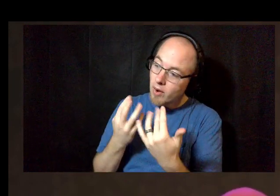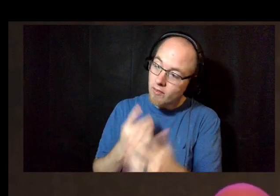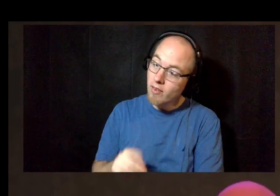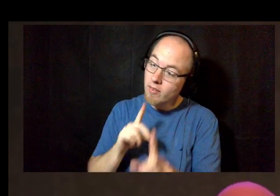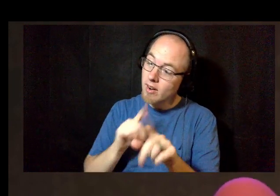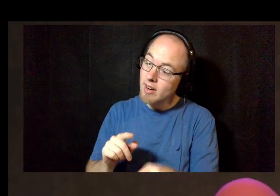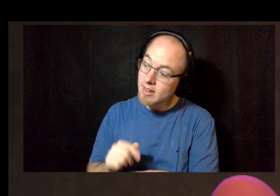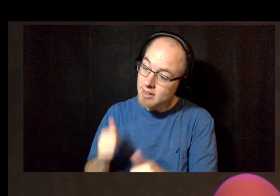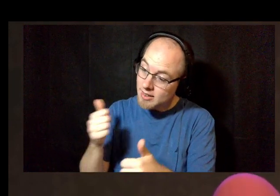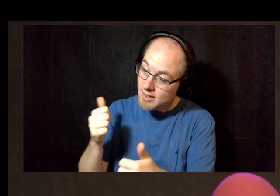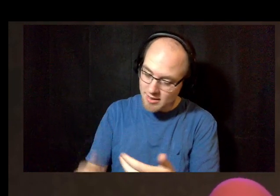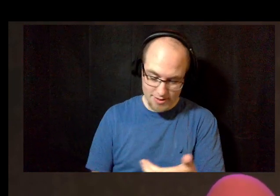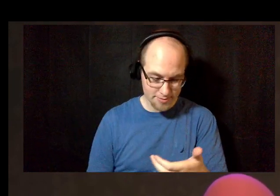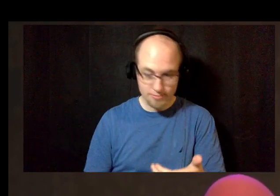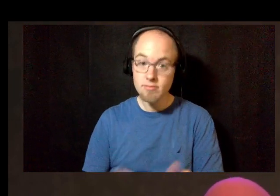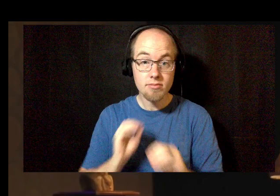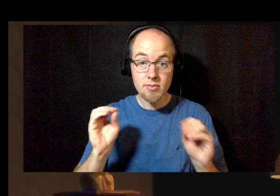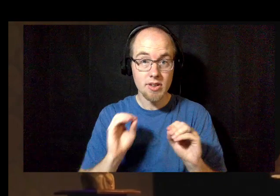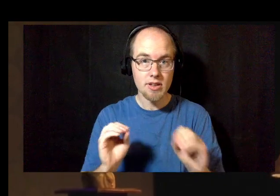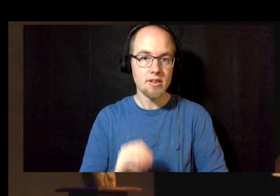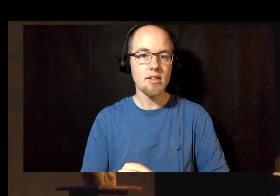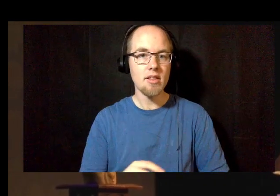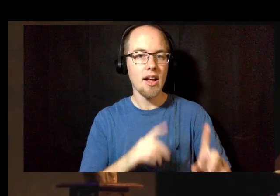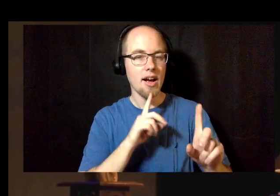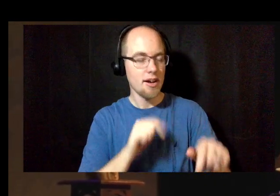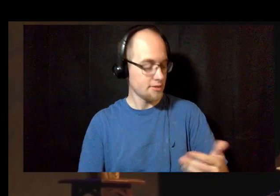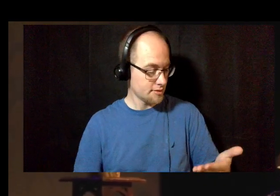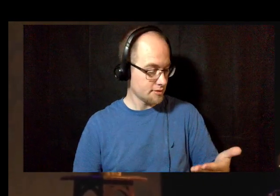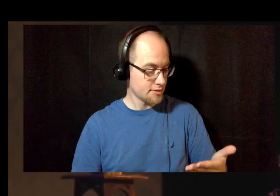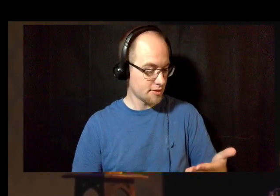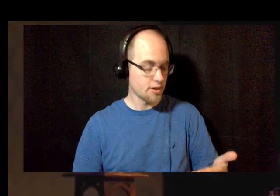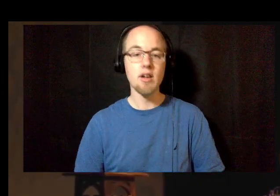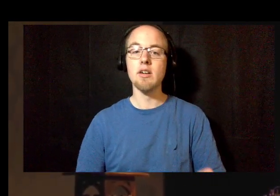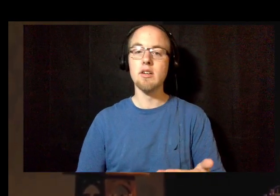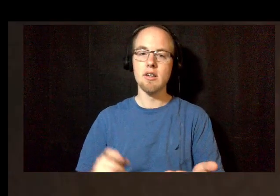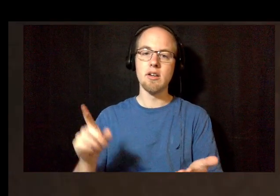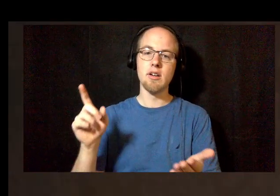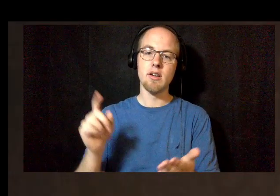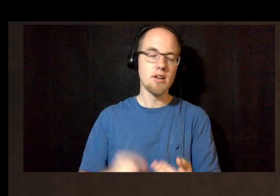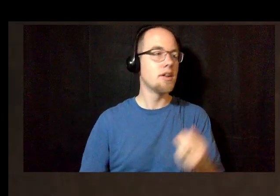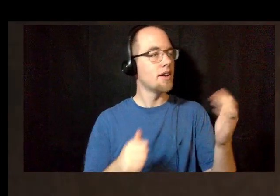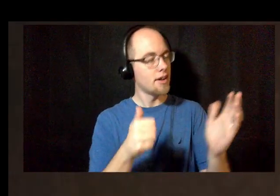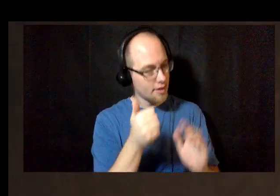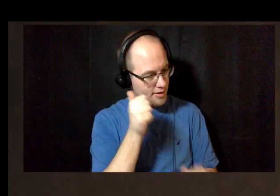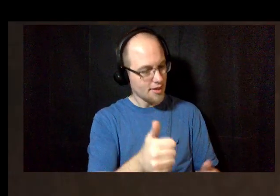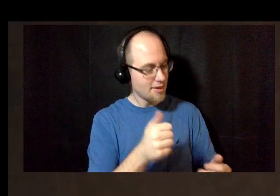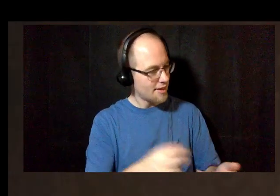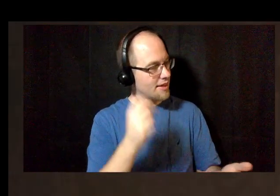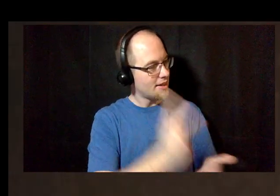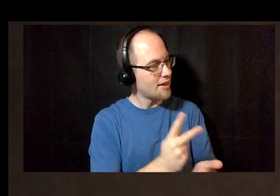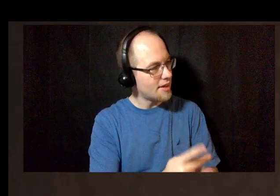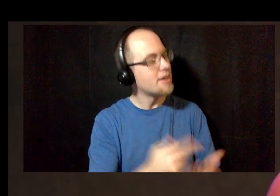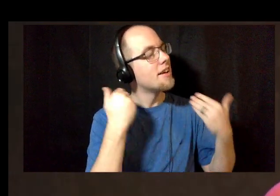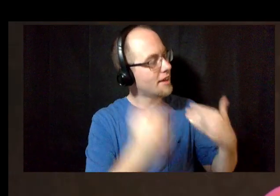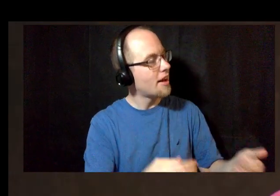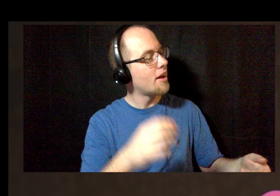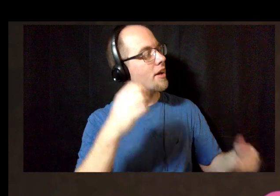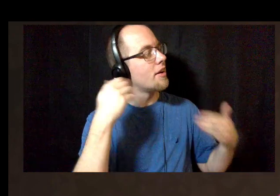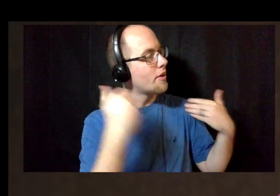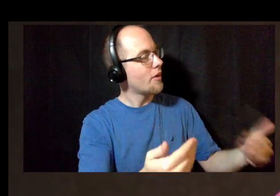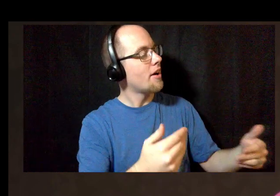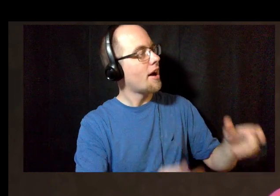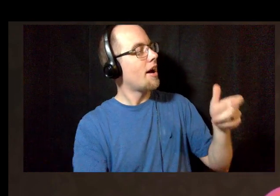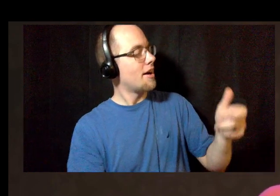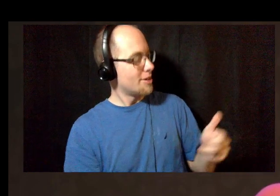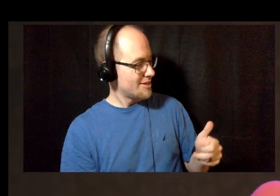gives a fuck about your head. They'll only validate it in order to gain permission to post a photo of their own head on the internet and stand by